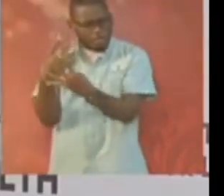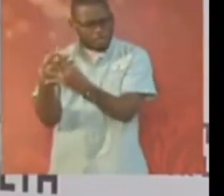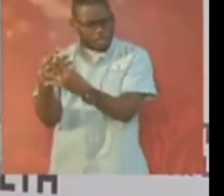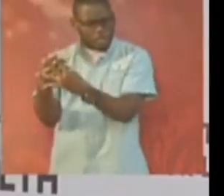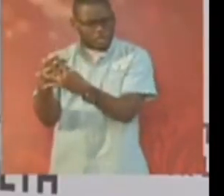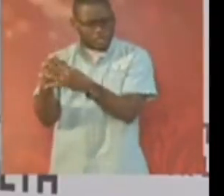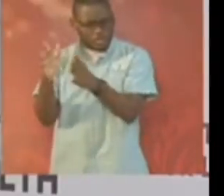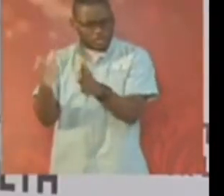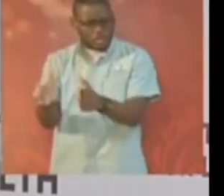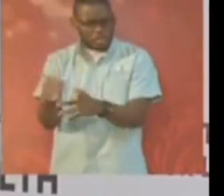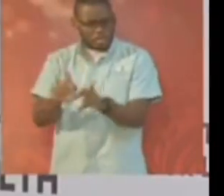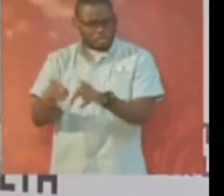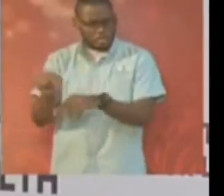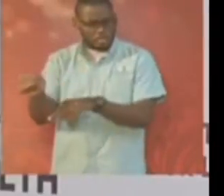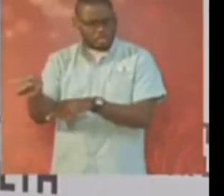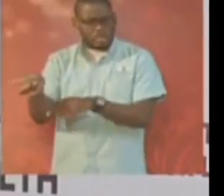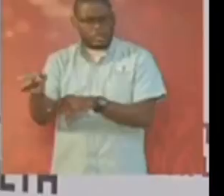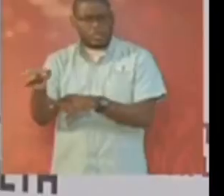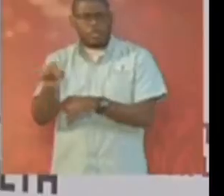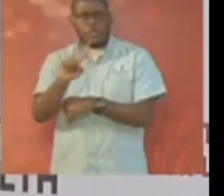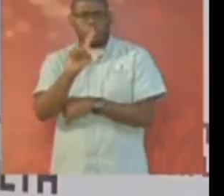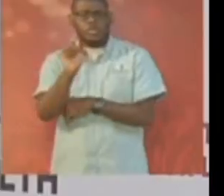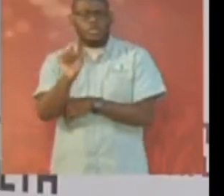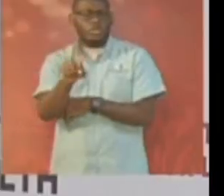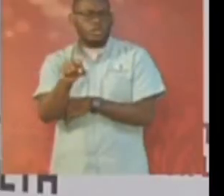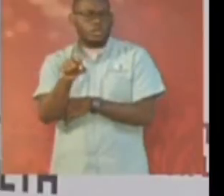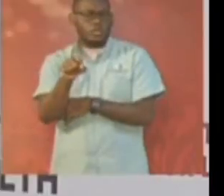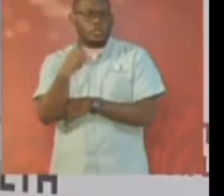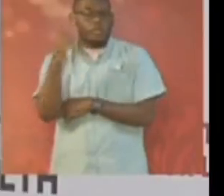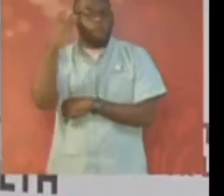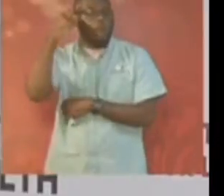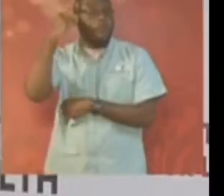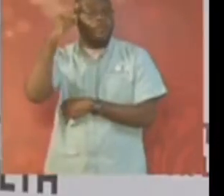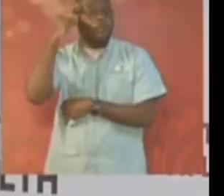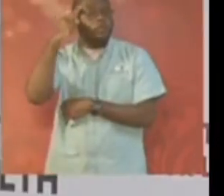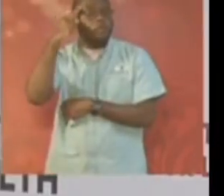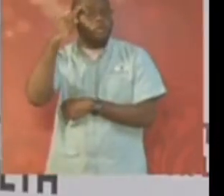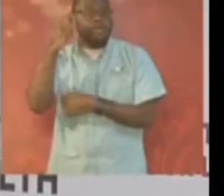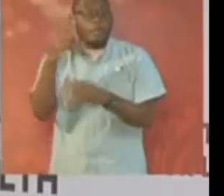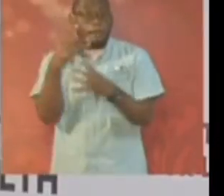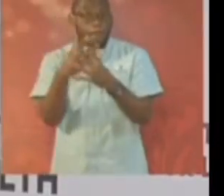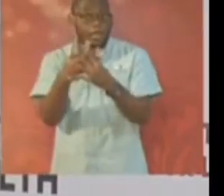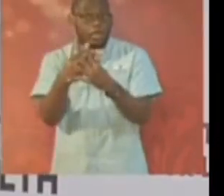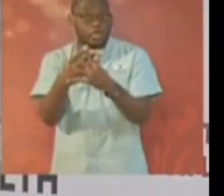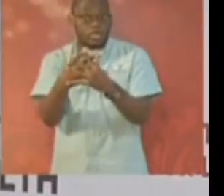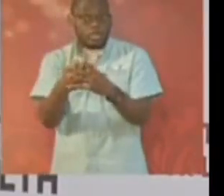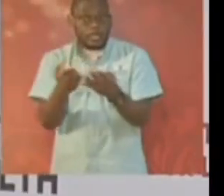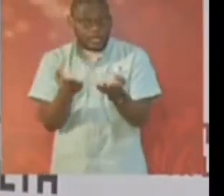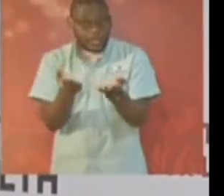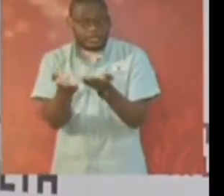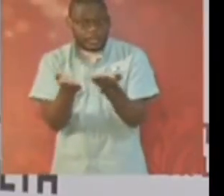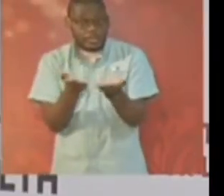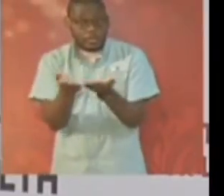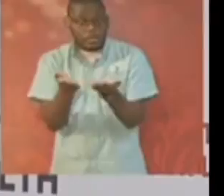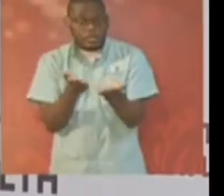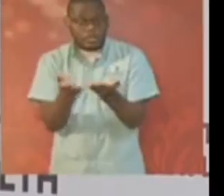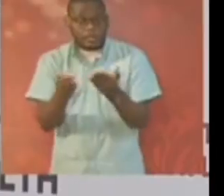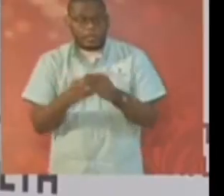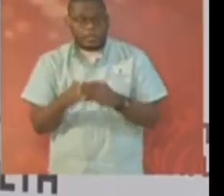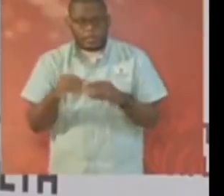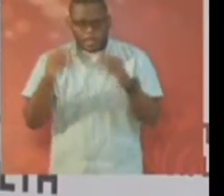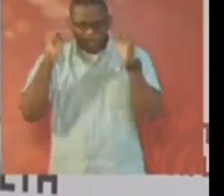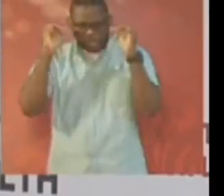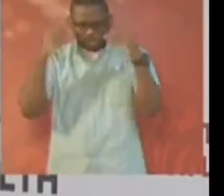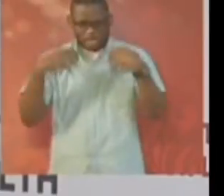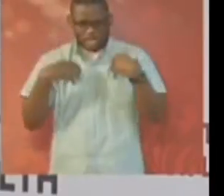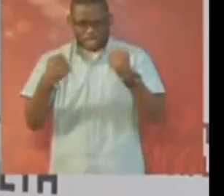is really more a question that should be addressed to the prison services themselves, but the Ministry of Health does stand ready